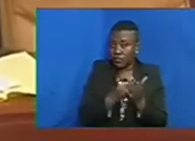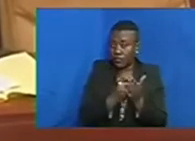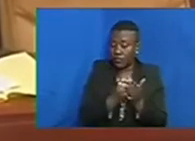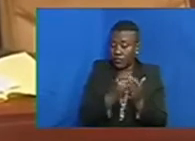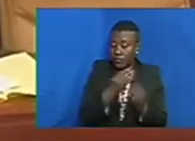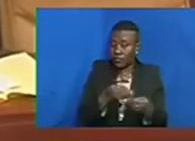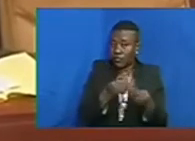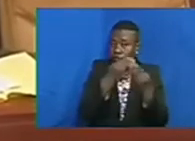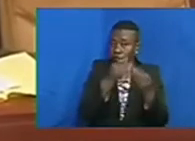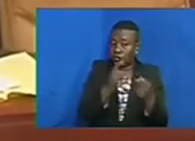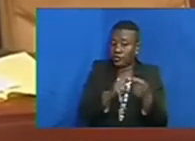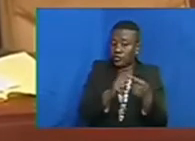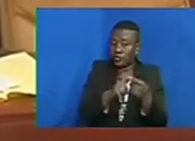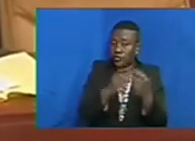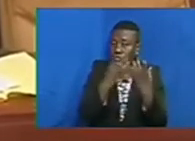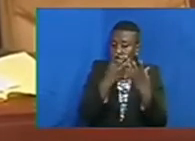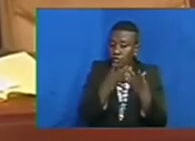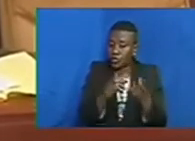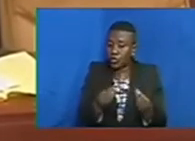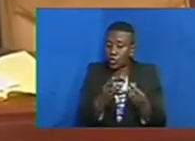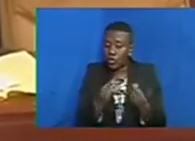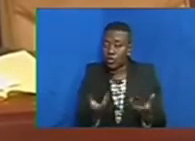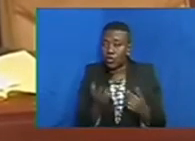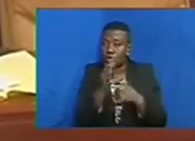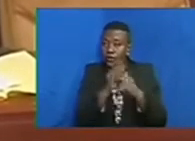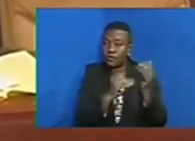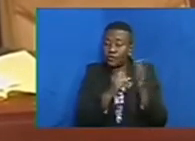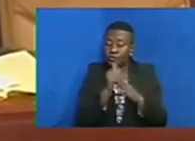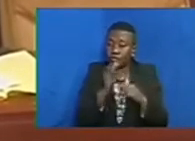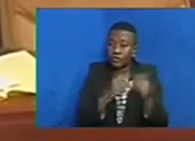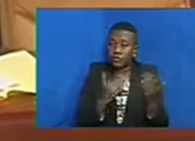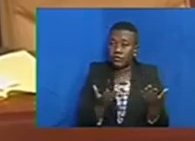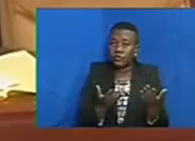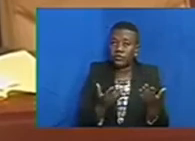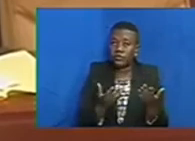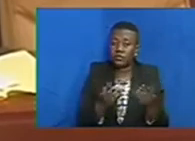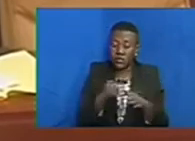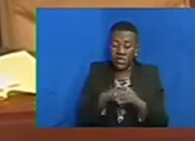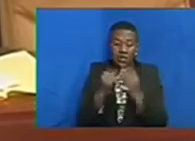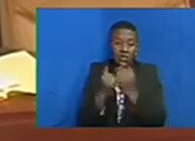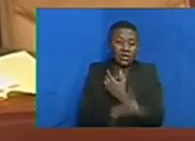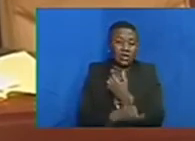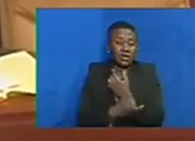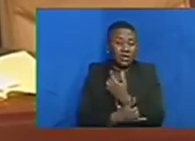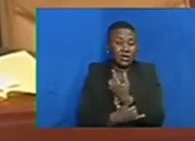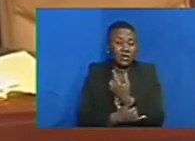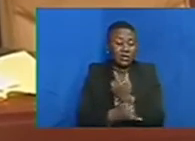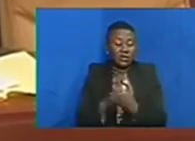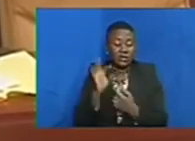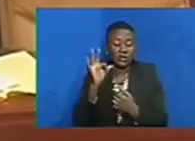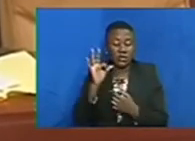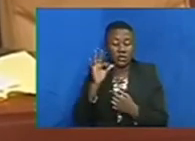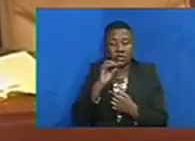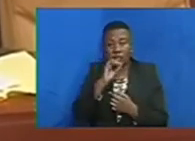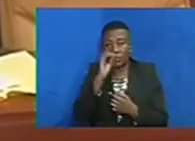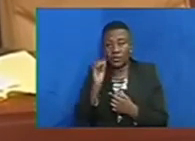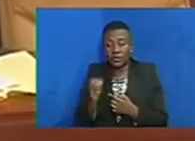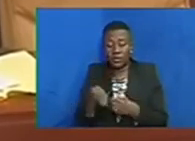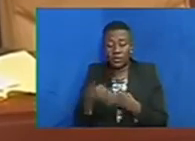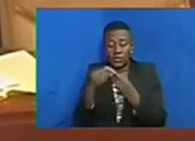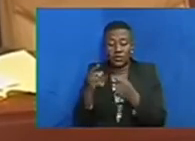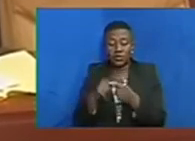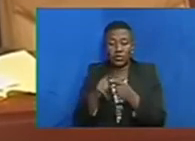to address the infrastructure management challenges of the country. 90% has been built to solve the human